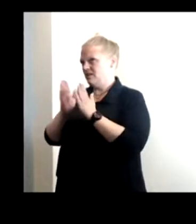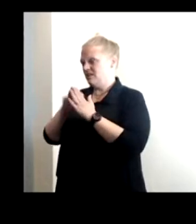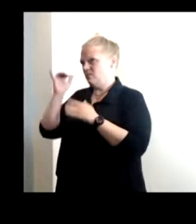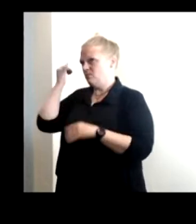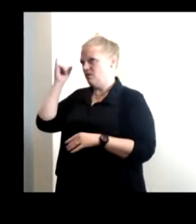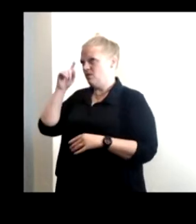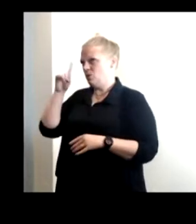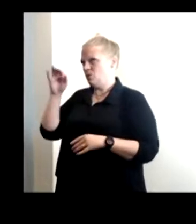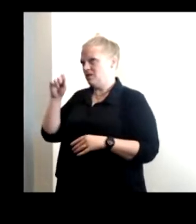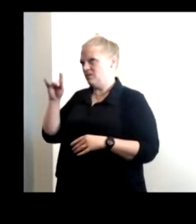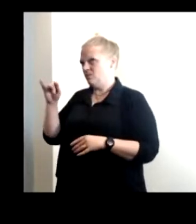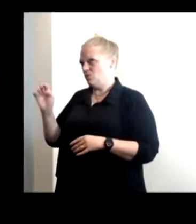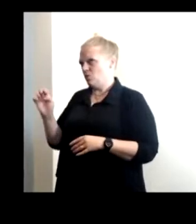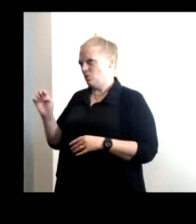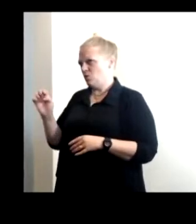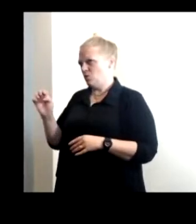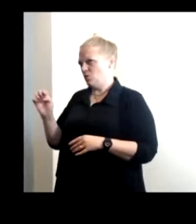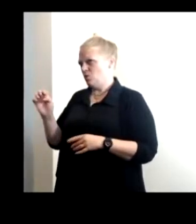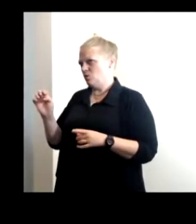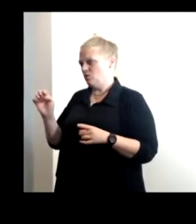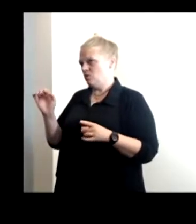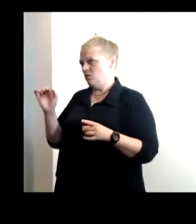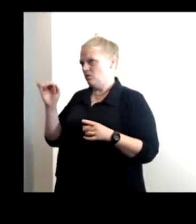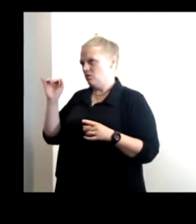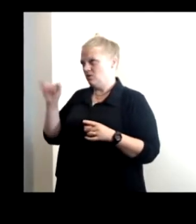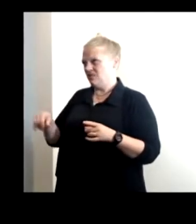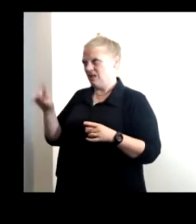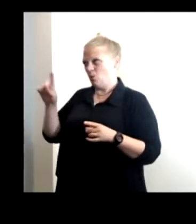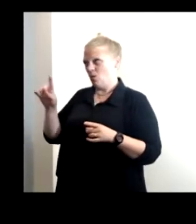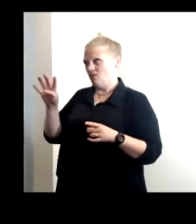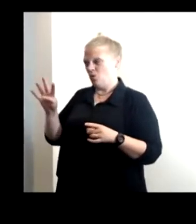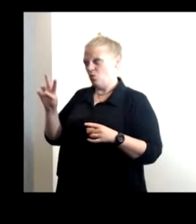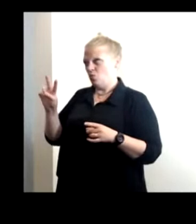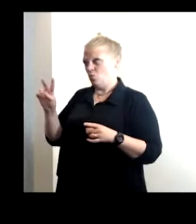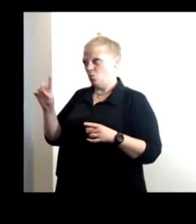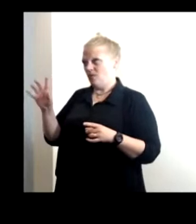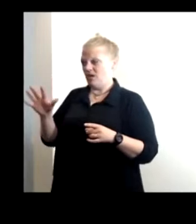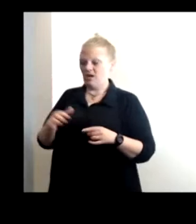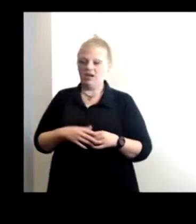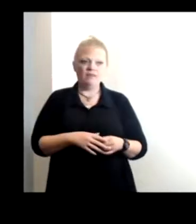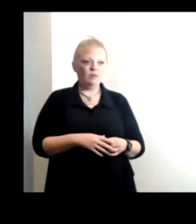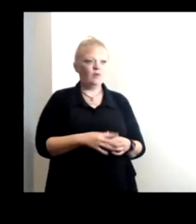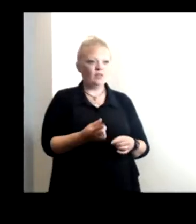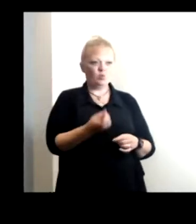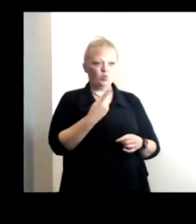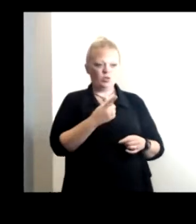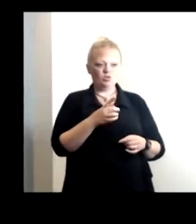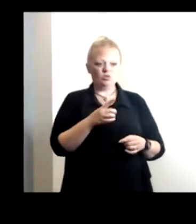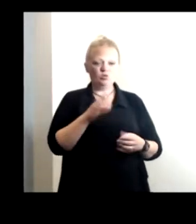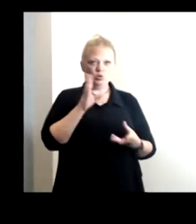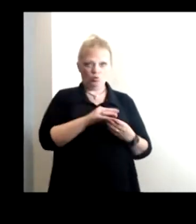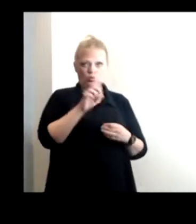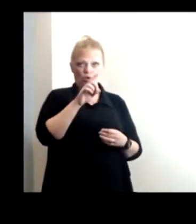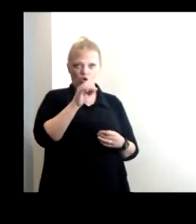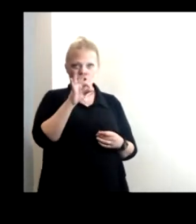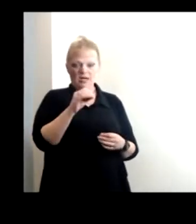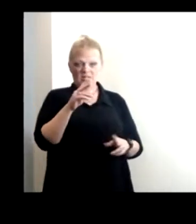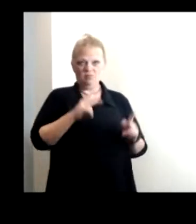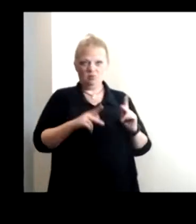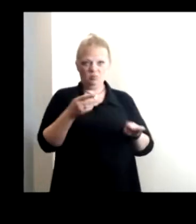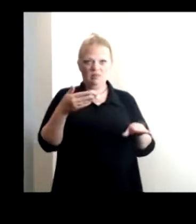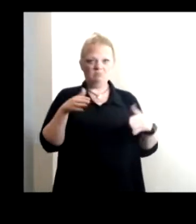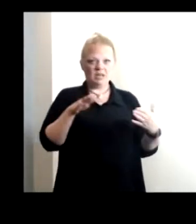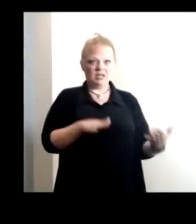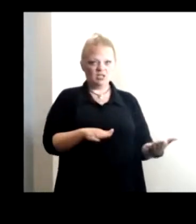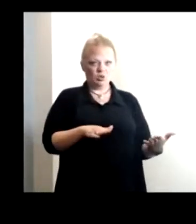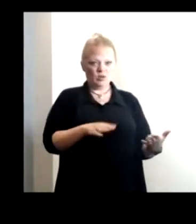code. To your knowledge, was that 14215, that zip code? The question was, of the 190 individuals who passed